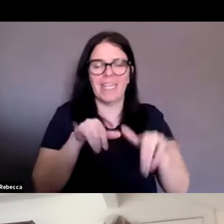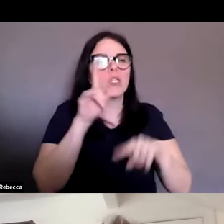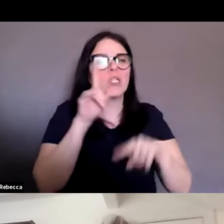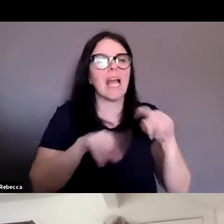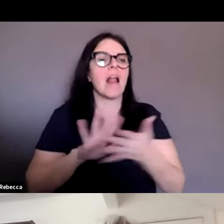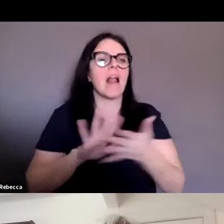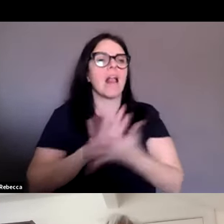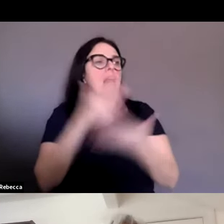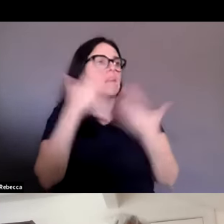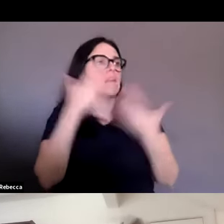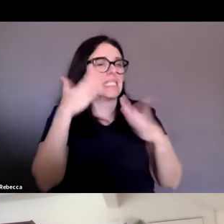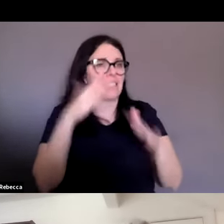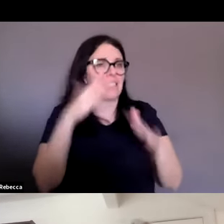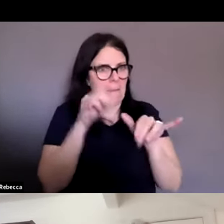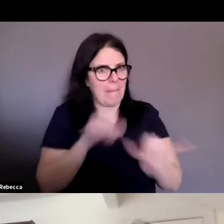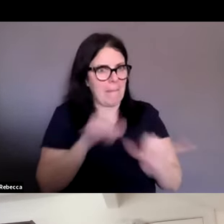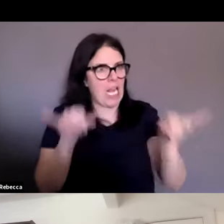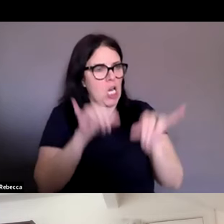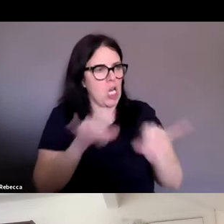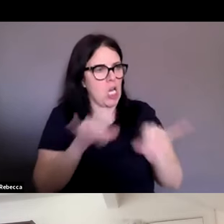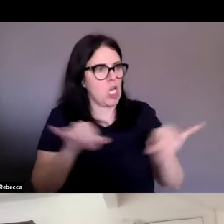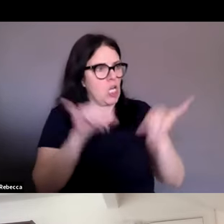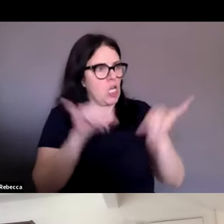fits a pattern that is global.